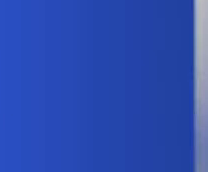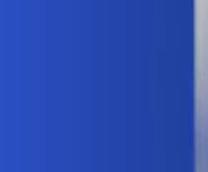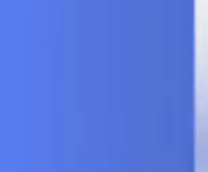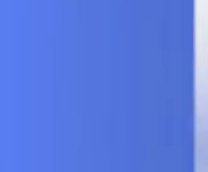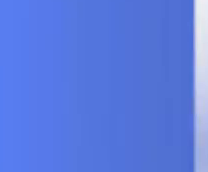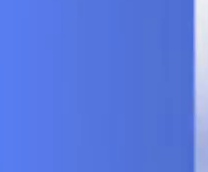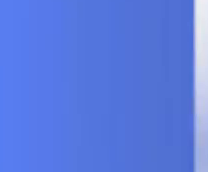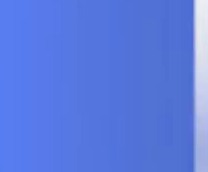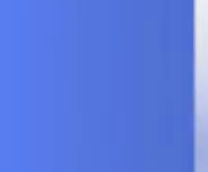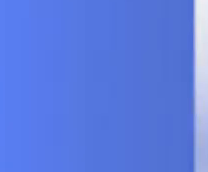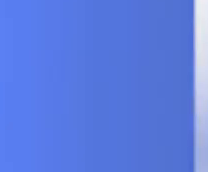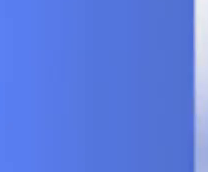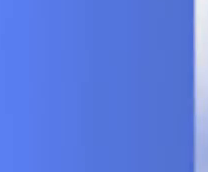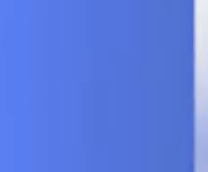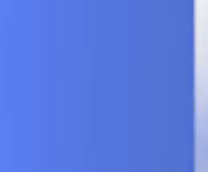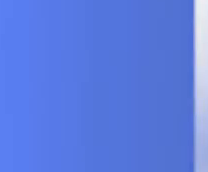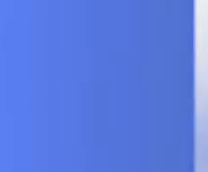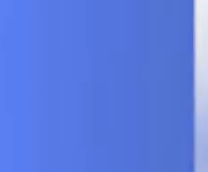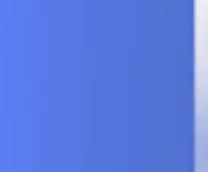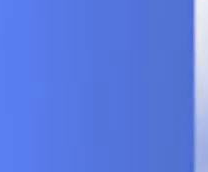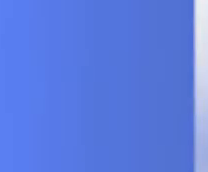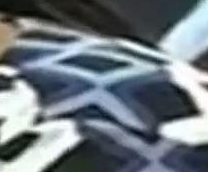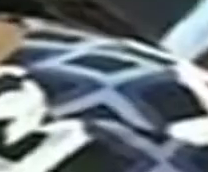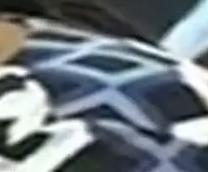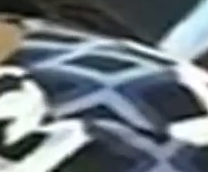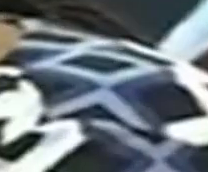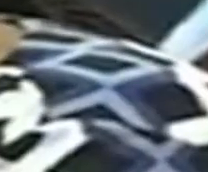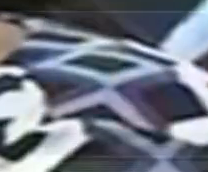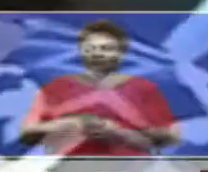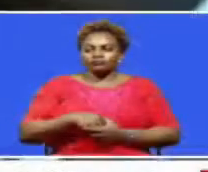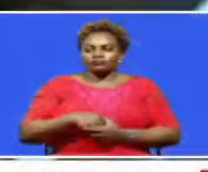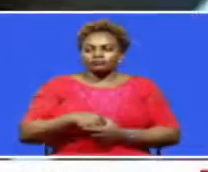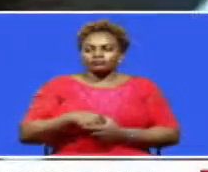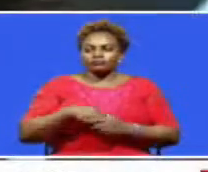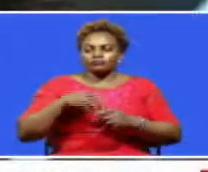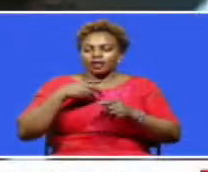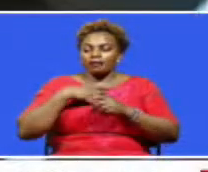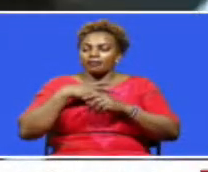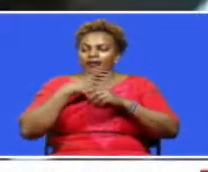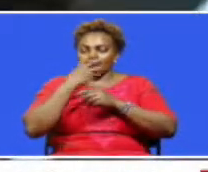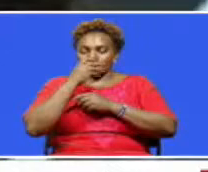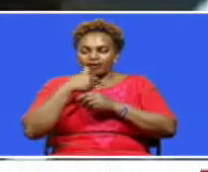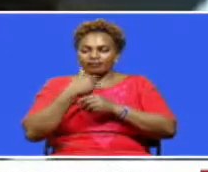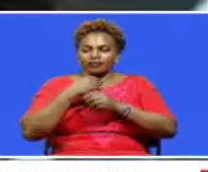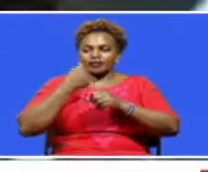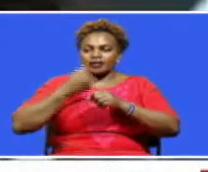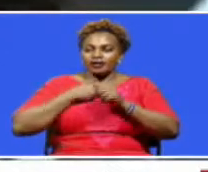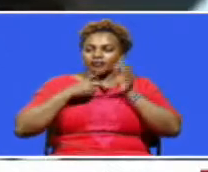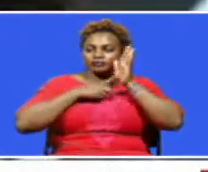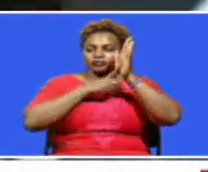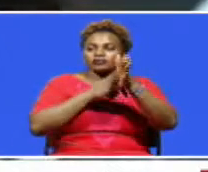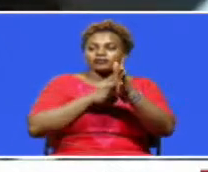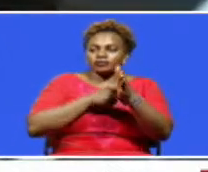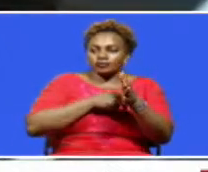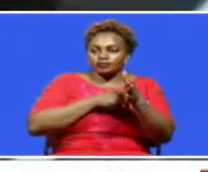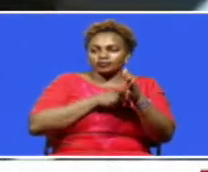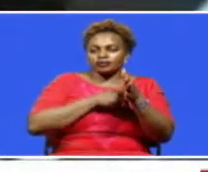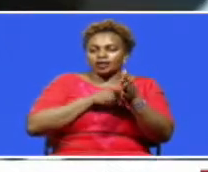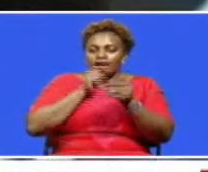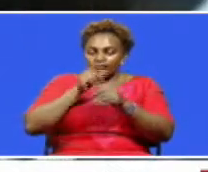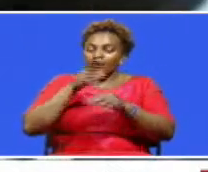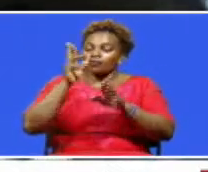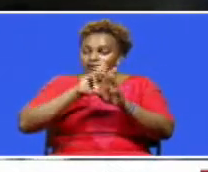NYS scandal. Ruto castigated Waiguru back then. Was I a flower girl? No. I have demonstrated that I was not a flower